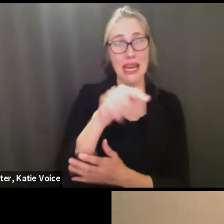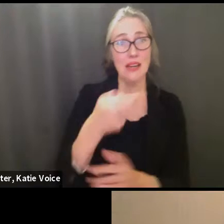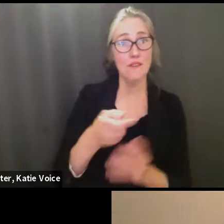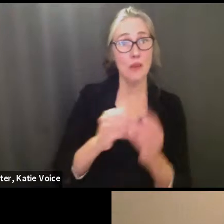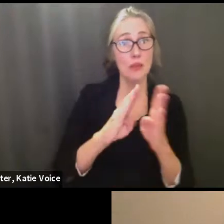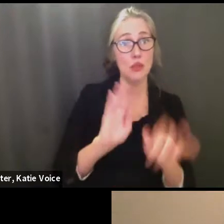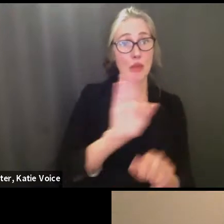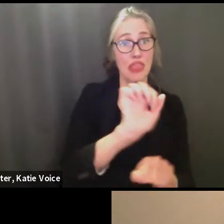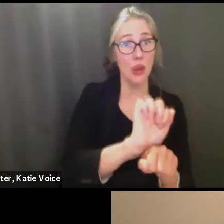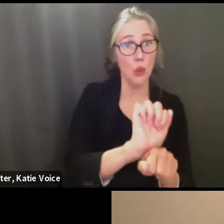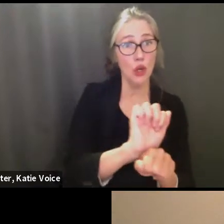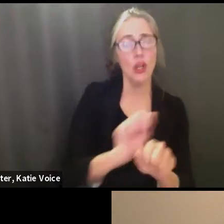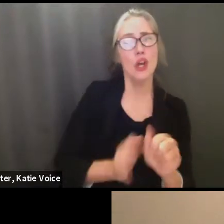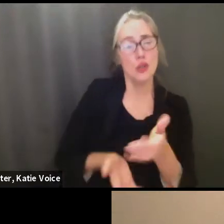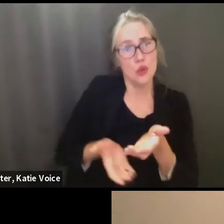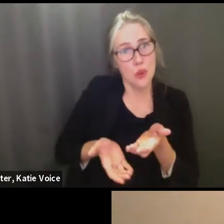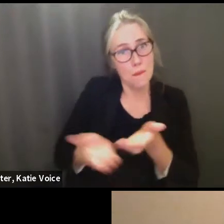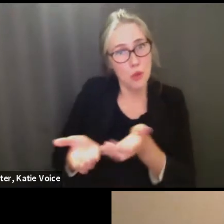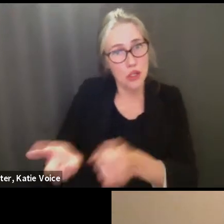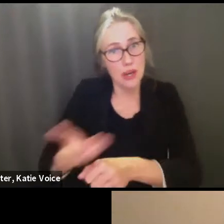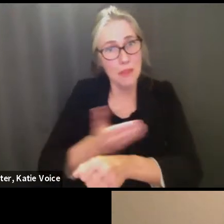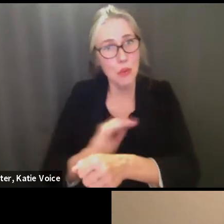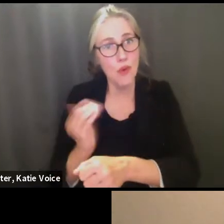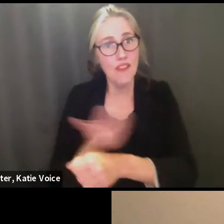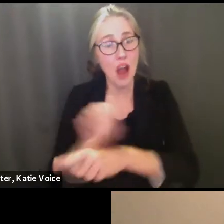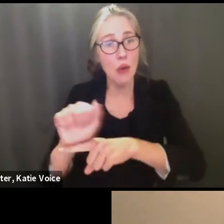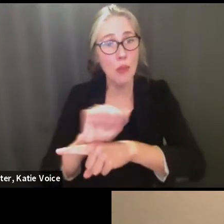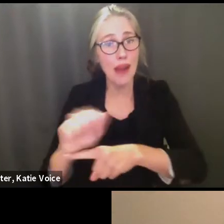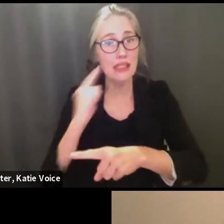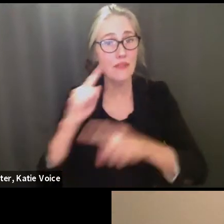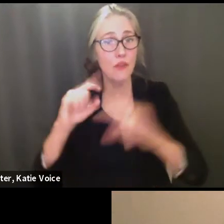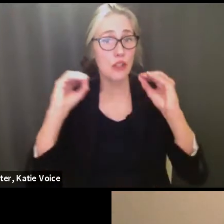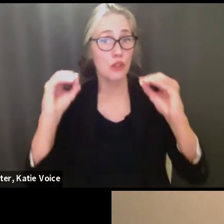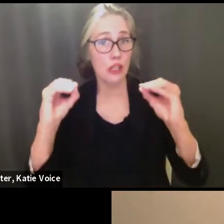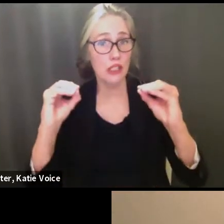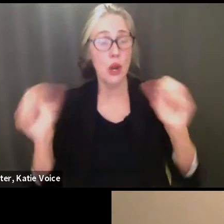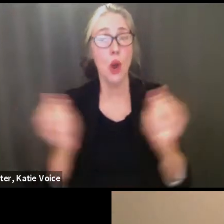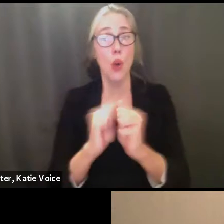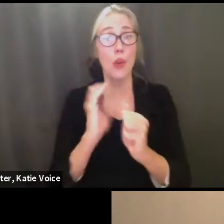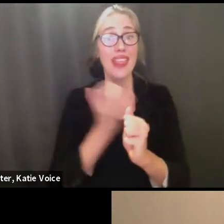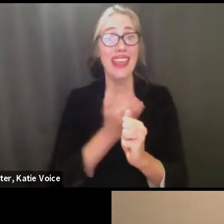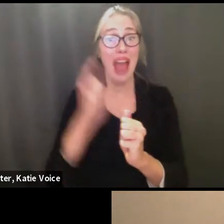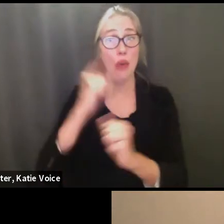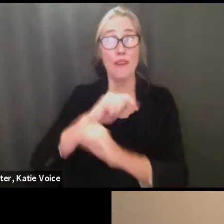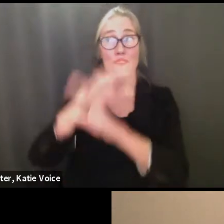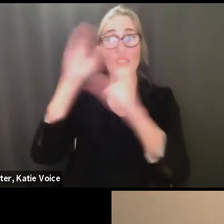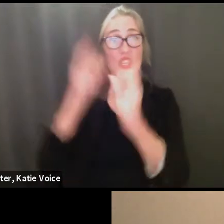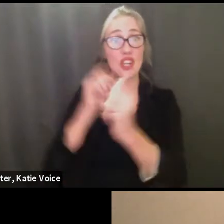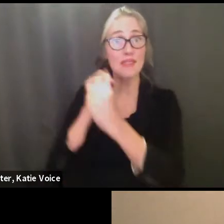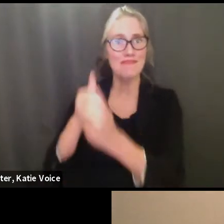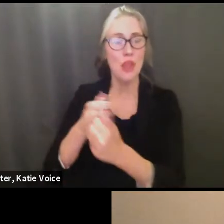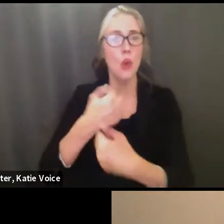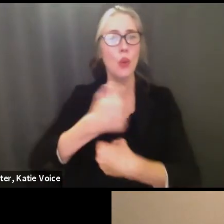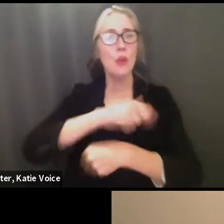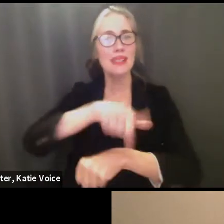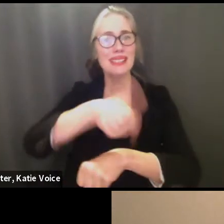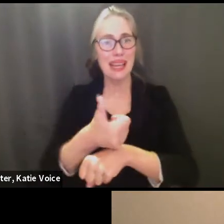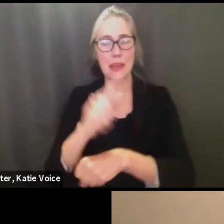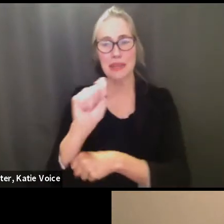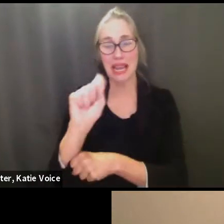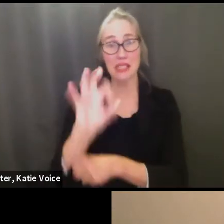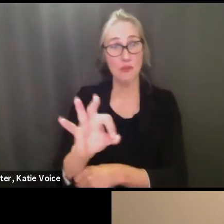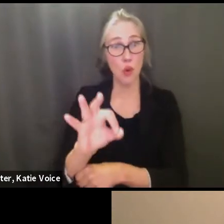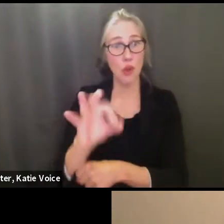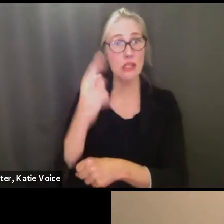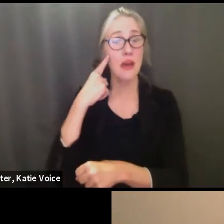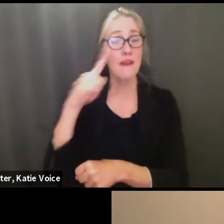in our instructional practice. So aligned with that vision, we will be forming a task force. We'll have an elementary math